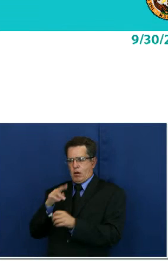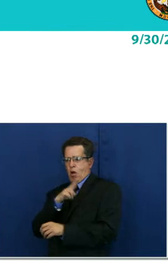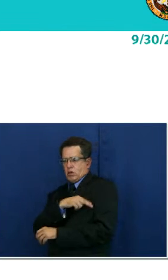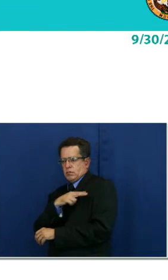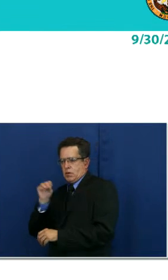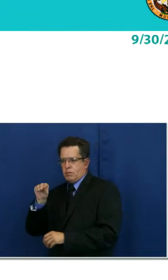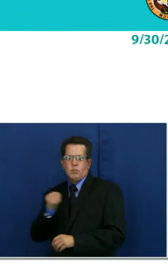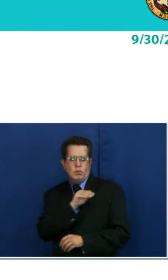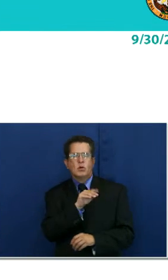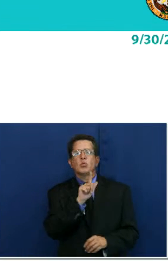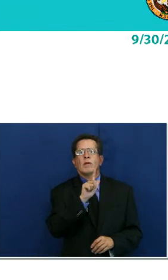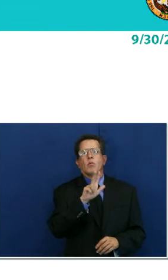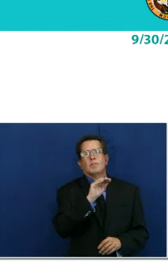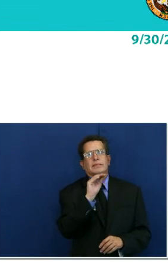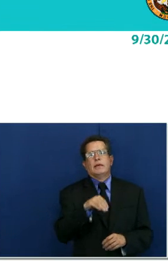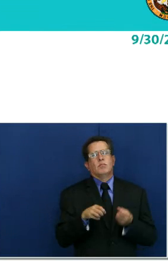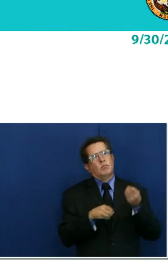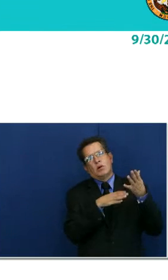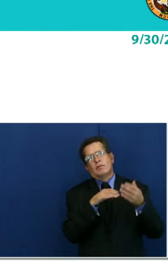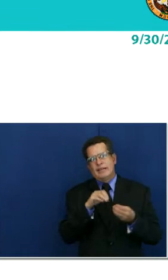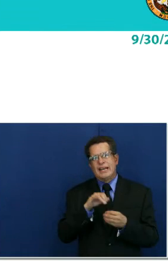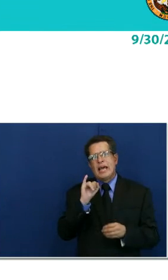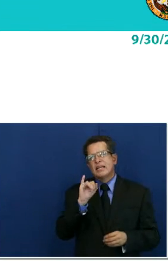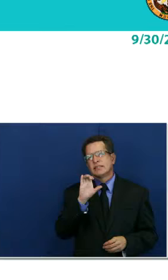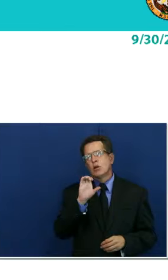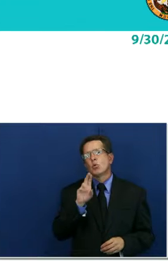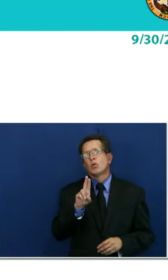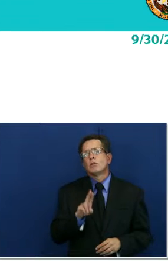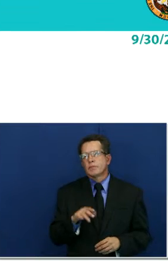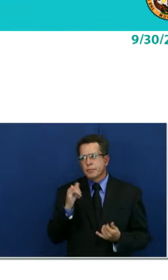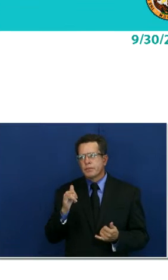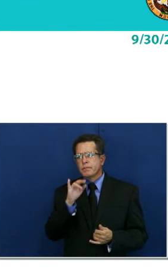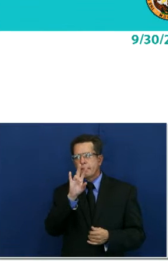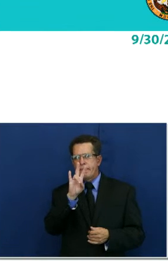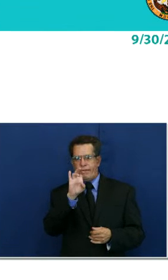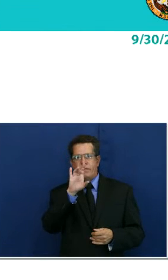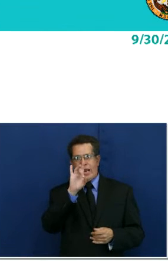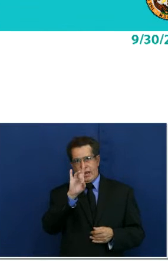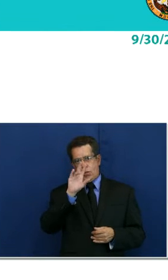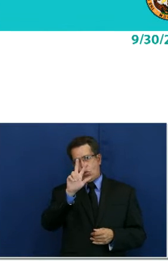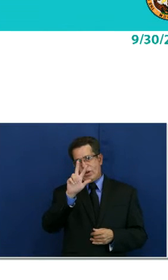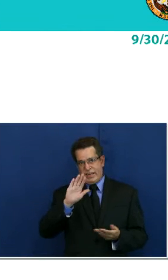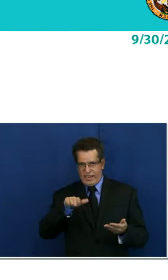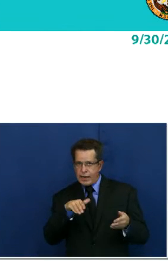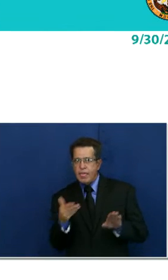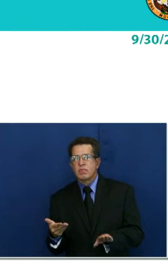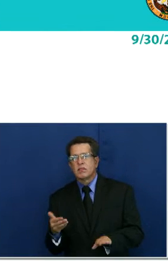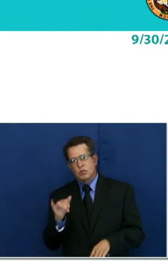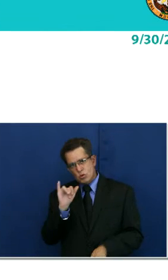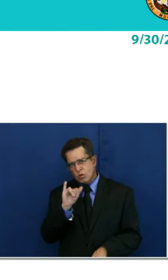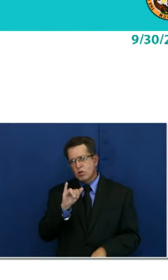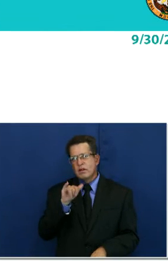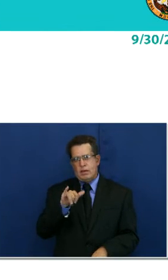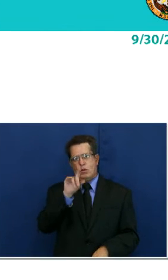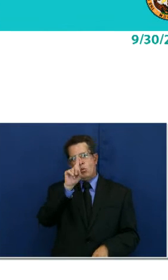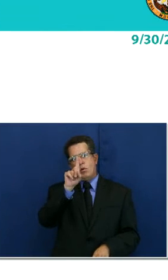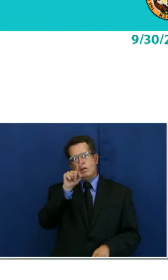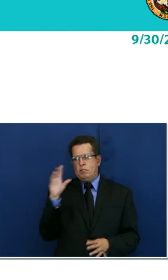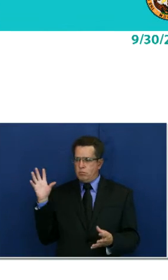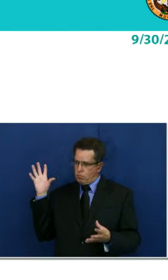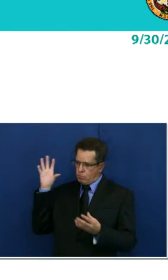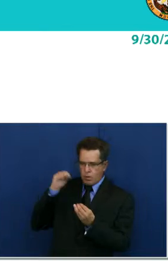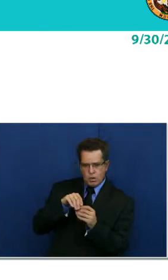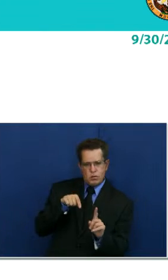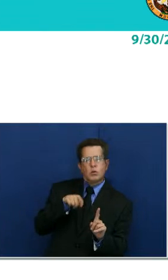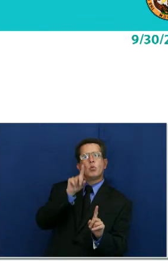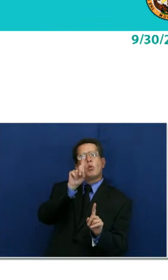hospitalized. The total number of cases includes, again, 783 deaths, which is 1.7% of